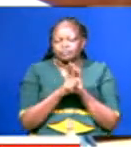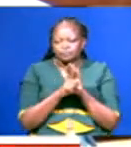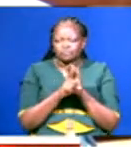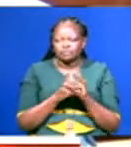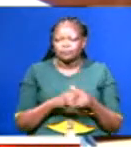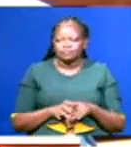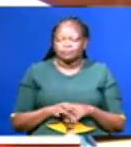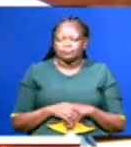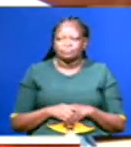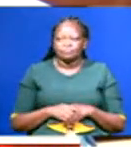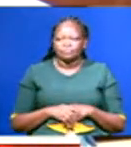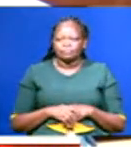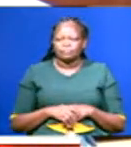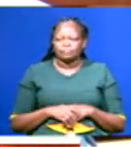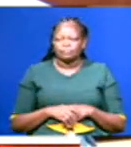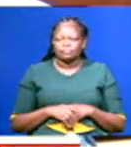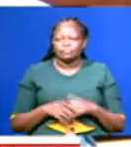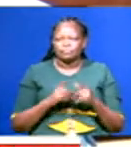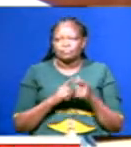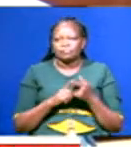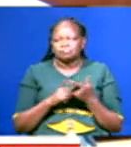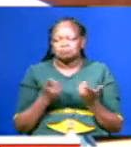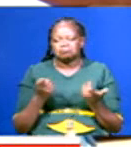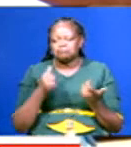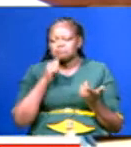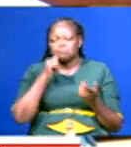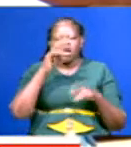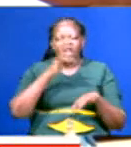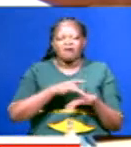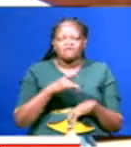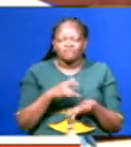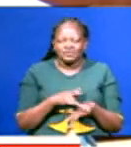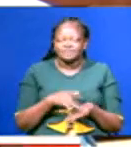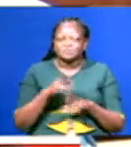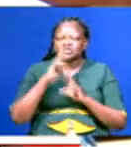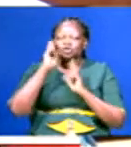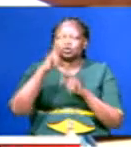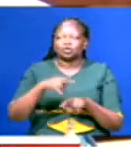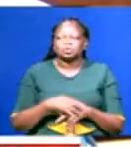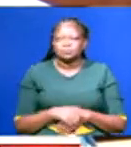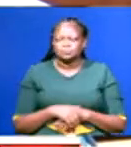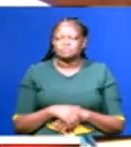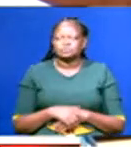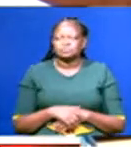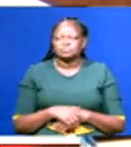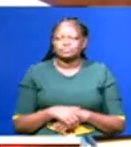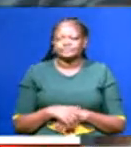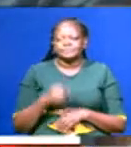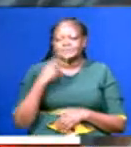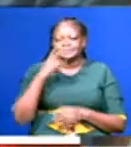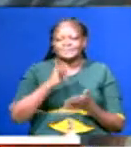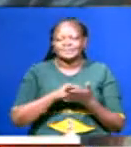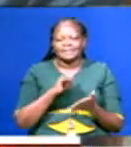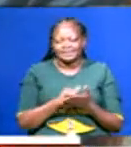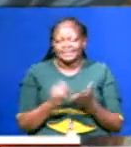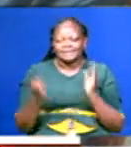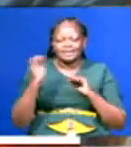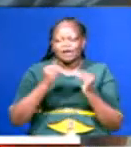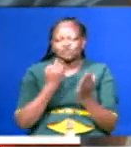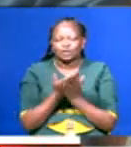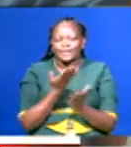the non-compliance did not affect the results. I find that the election